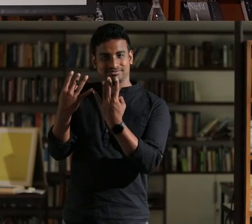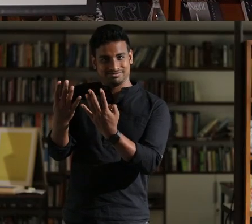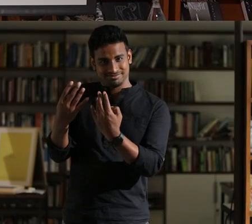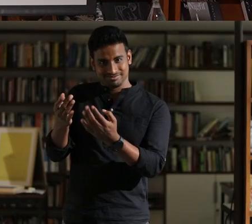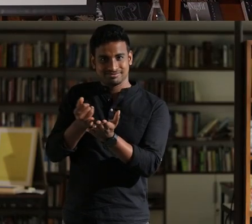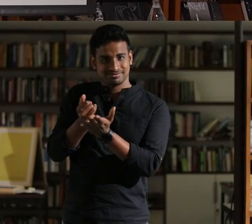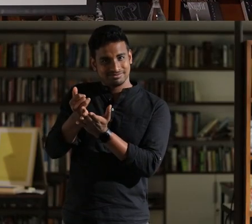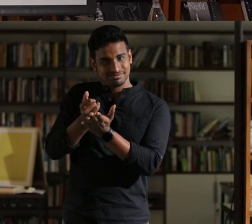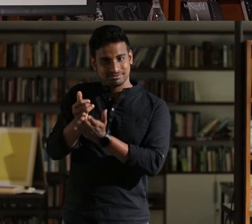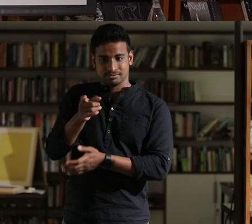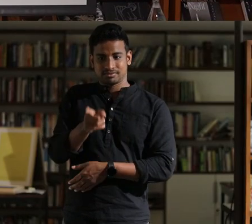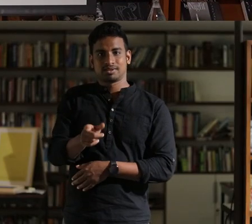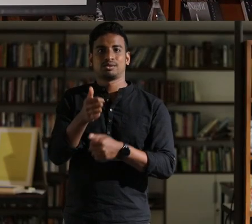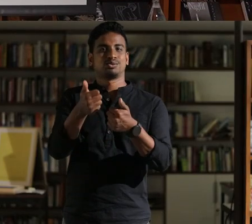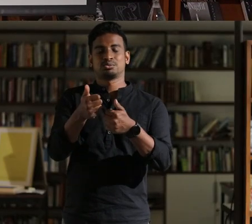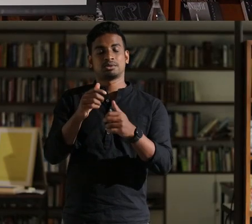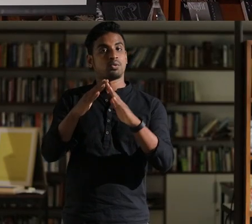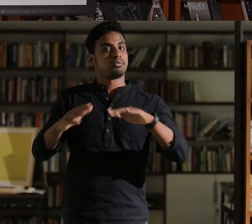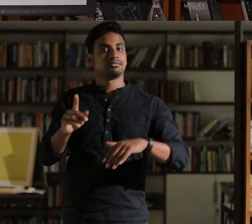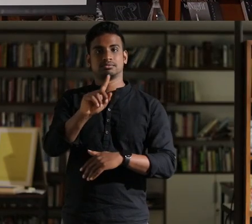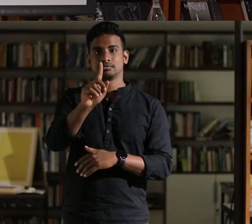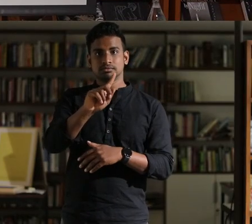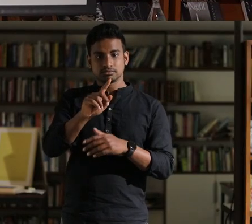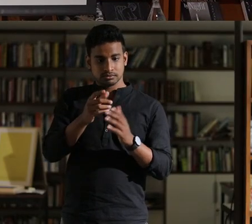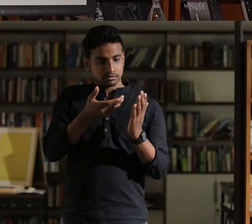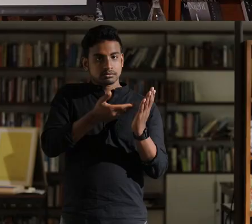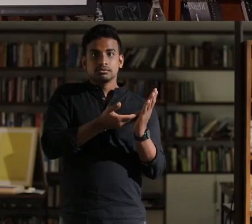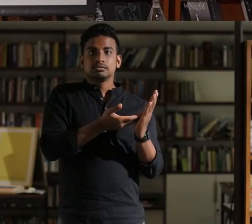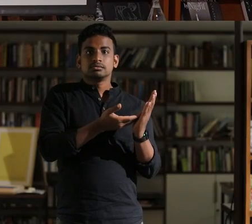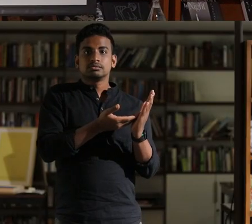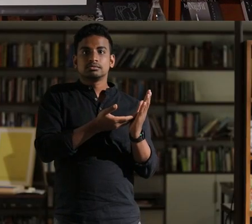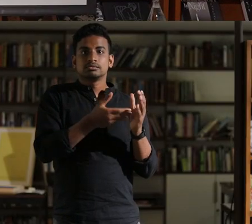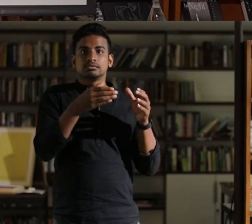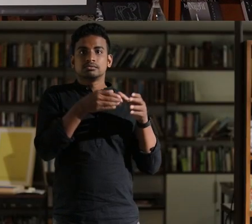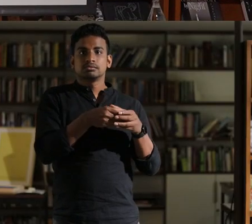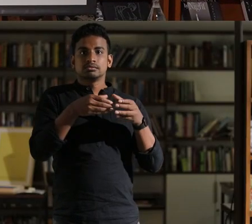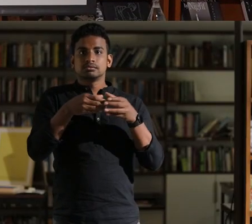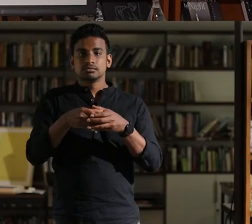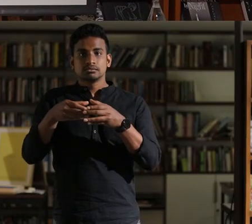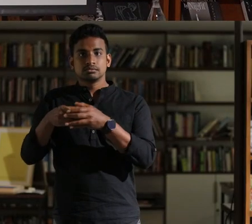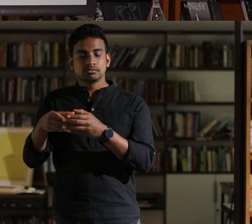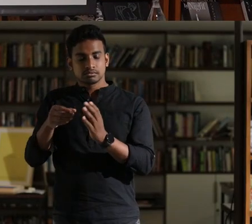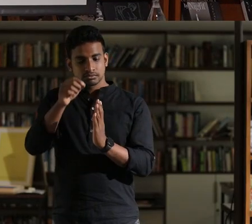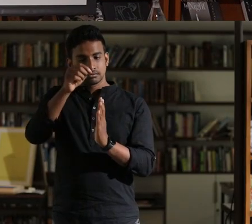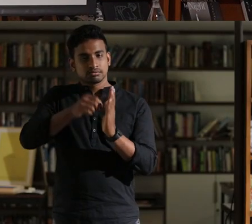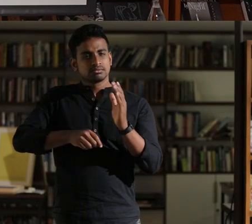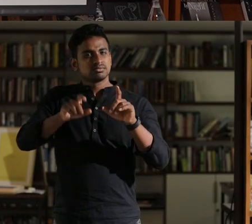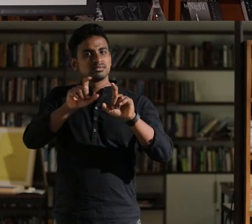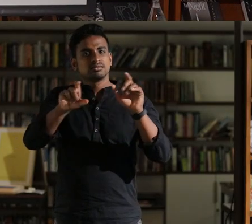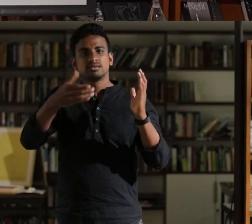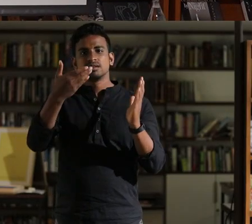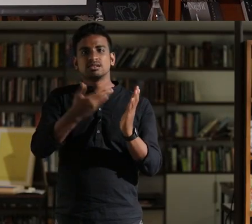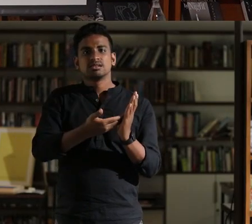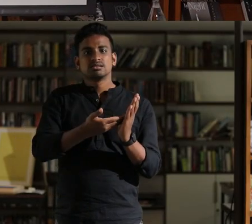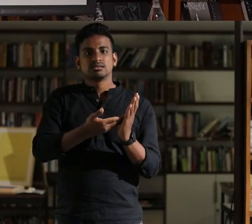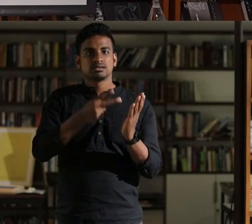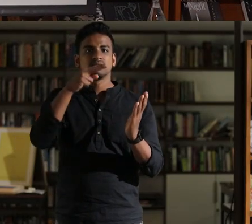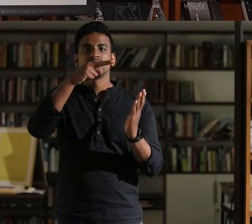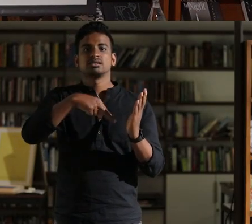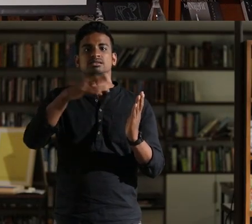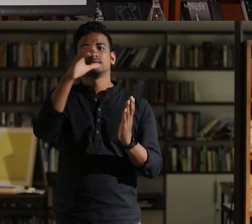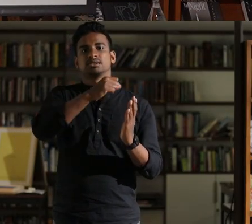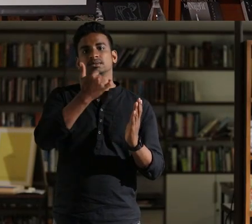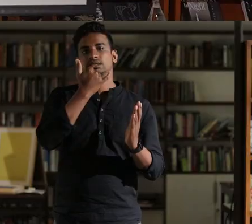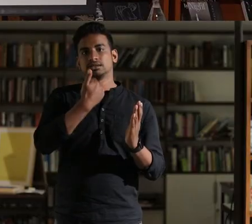already based on experience, but we have not even listened to that experience of the past. So then in the shows, what we used to do